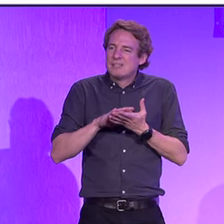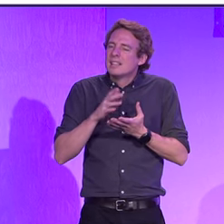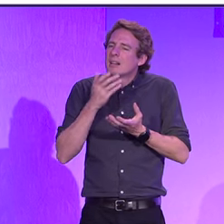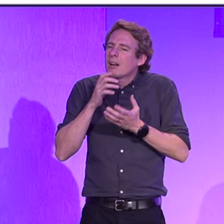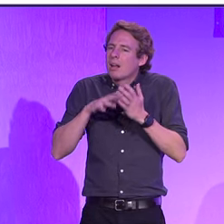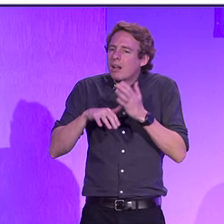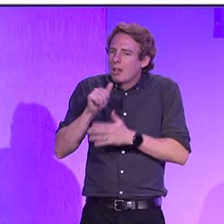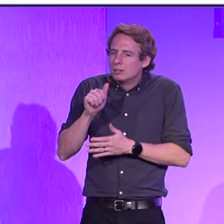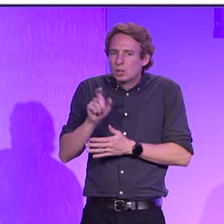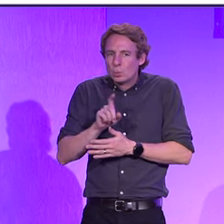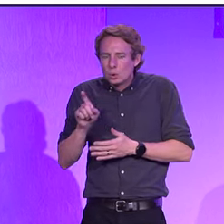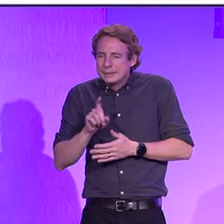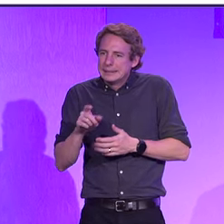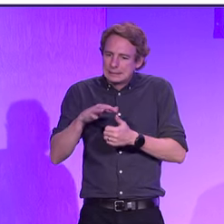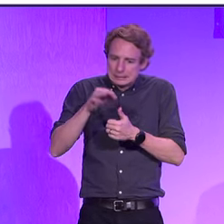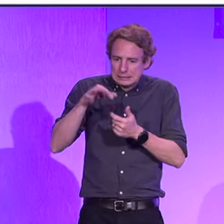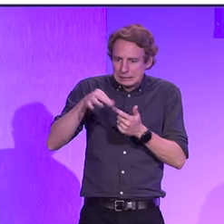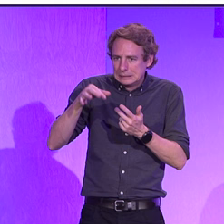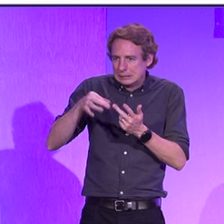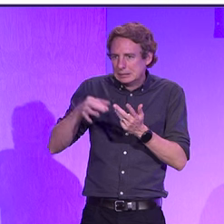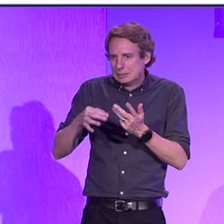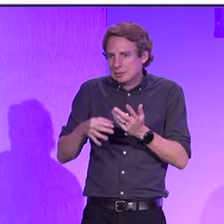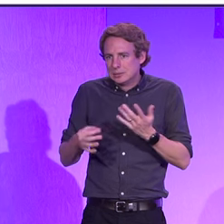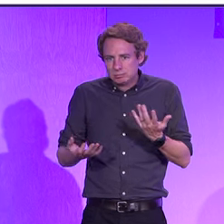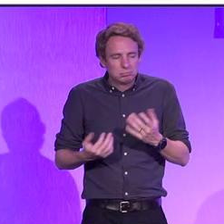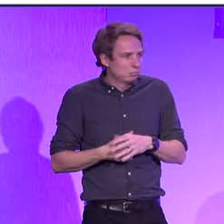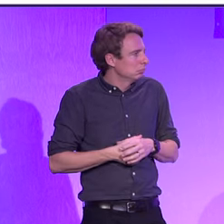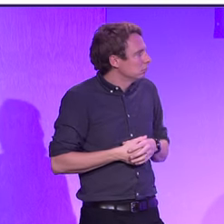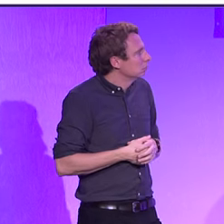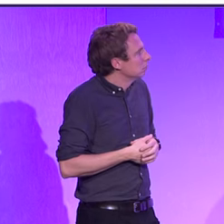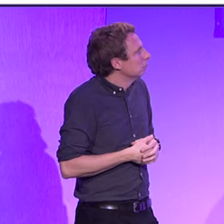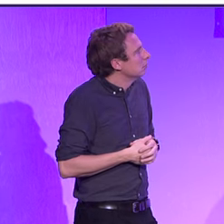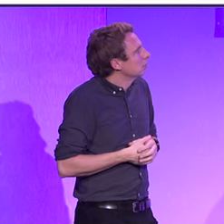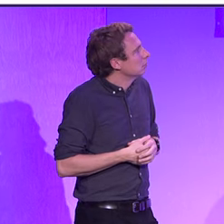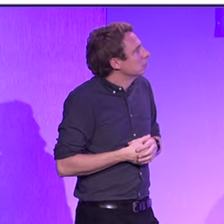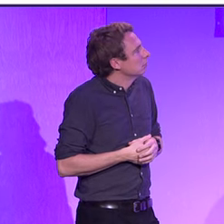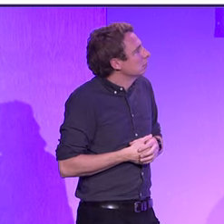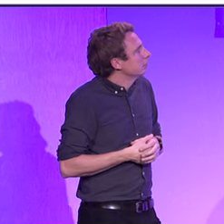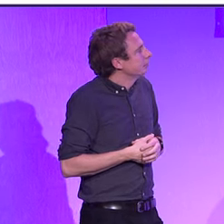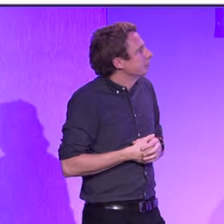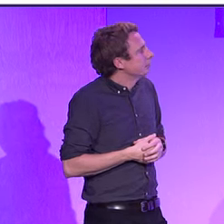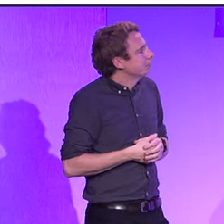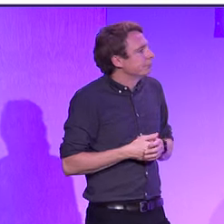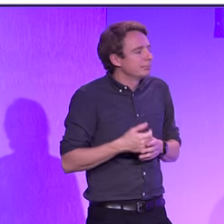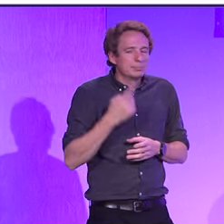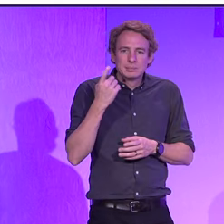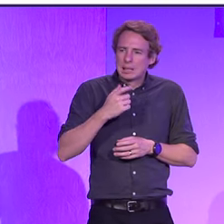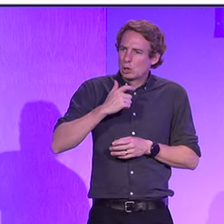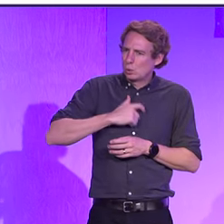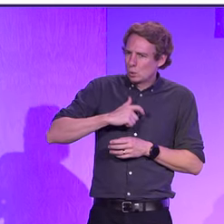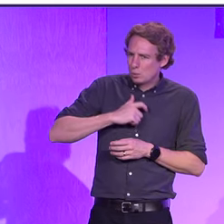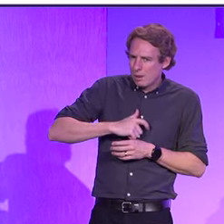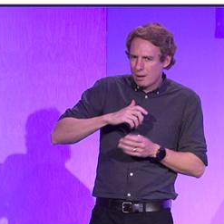Culture is made up of all these different components. And this is, I know, culture with us as humans, and the way that you think of